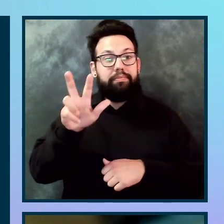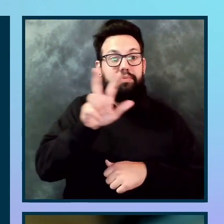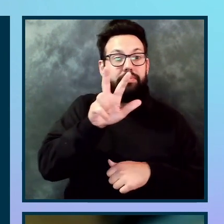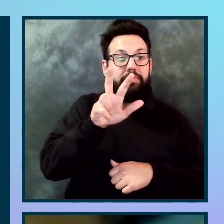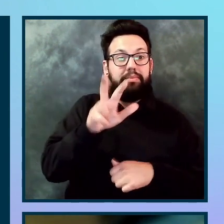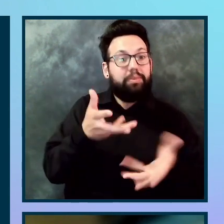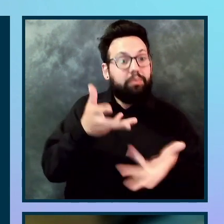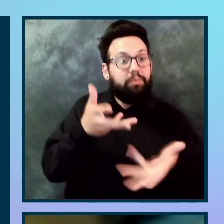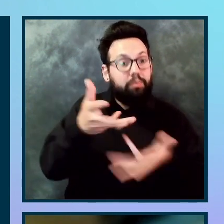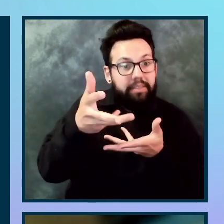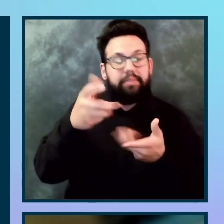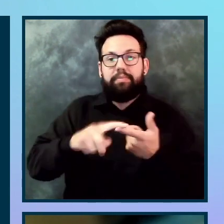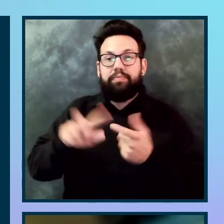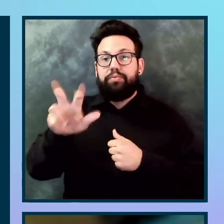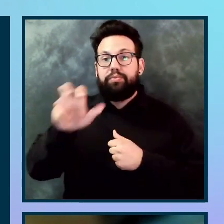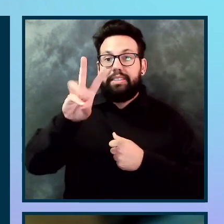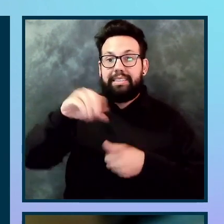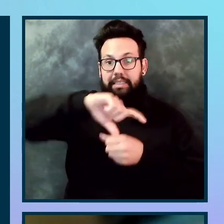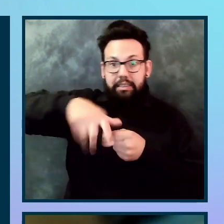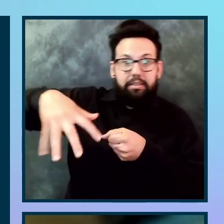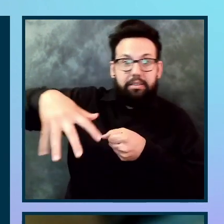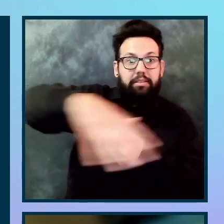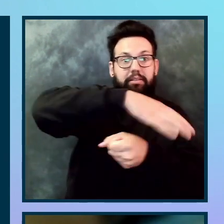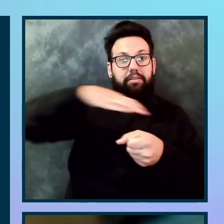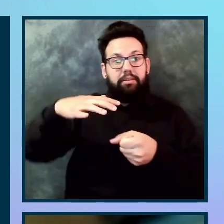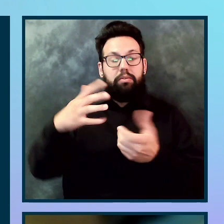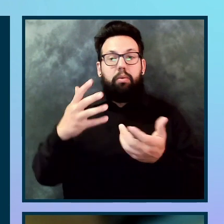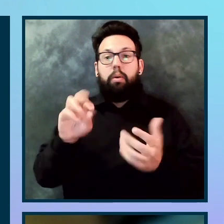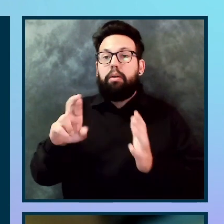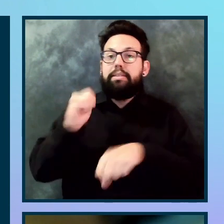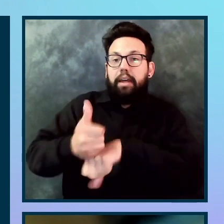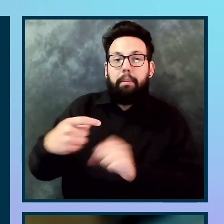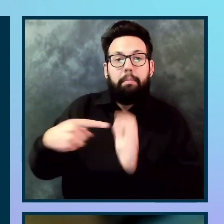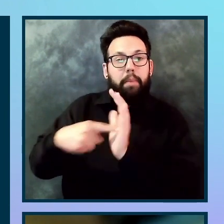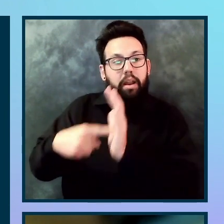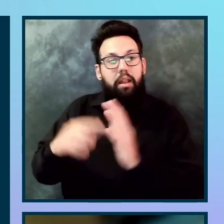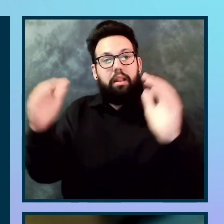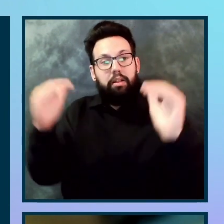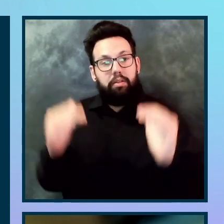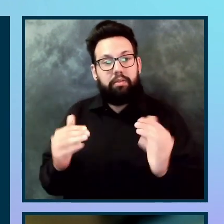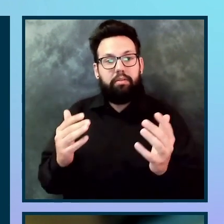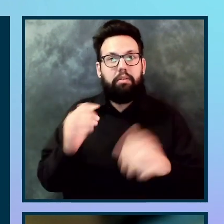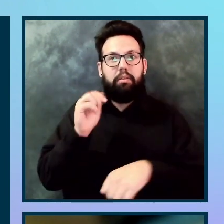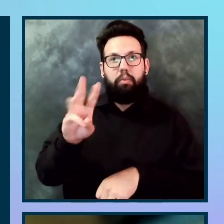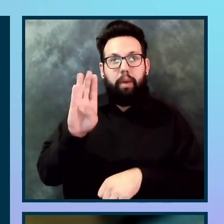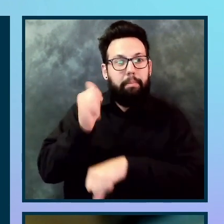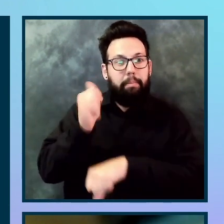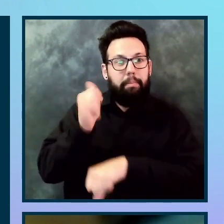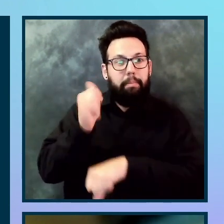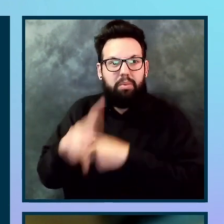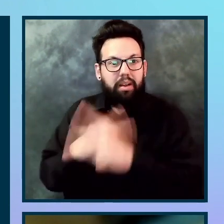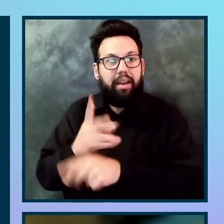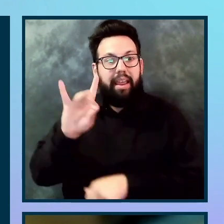it be web-based? And if so, do we want to use technologies like the eighth wall, A-Frame, ARJS,